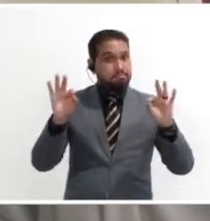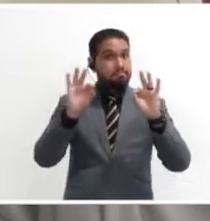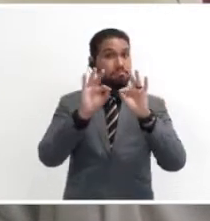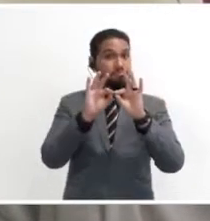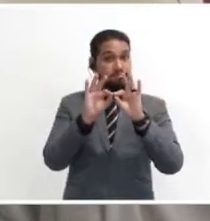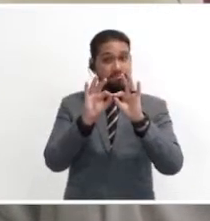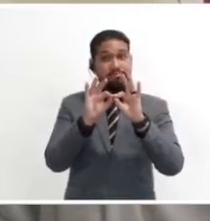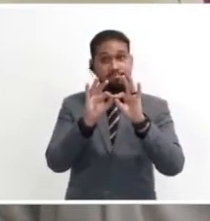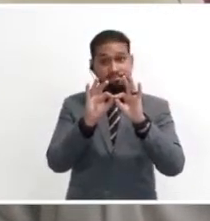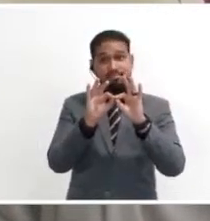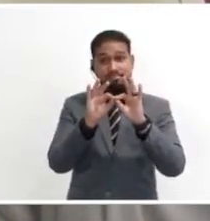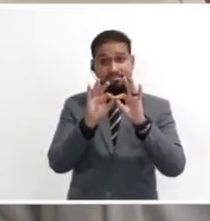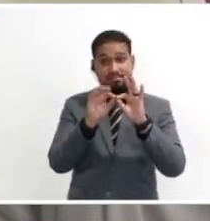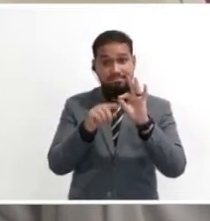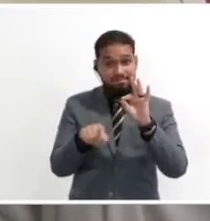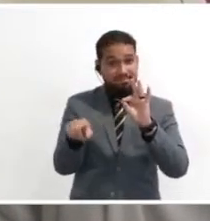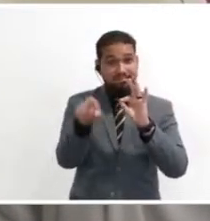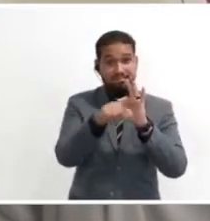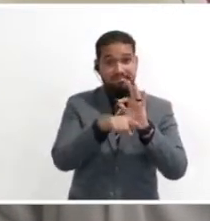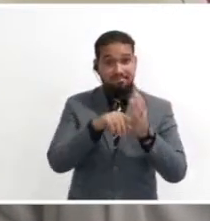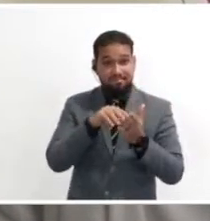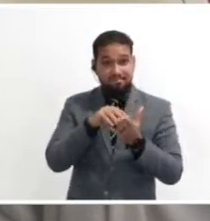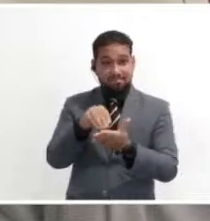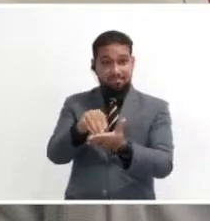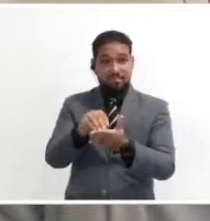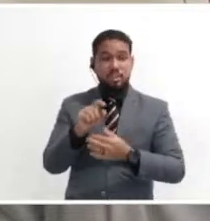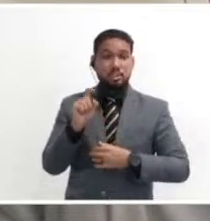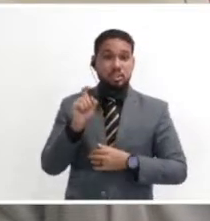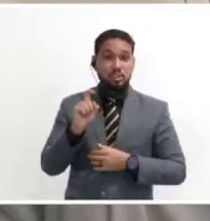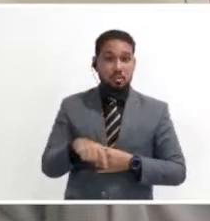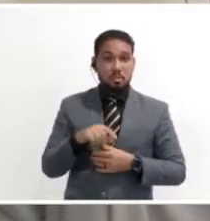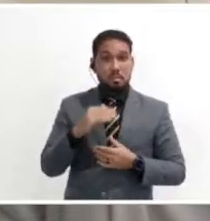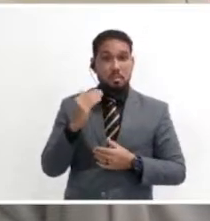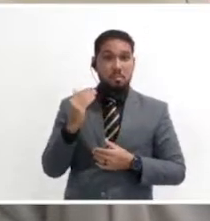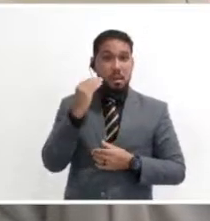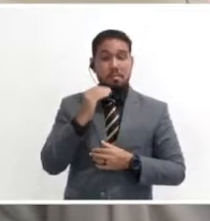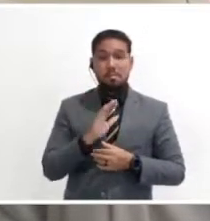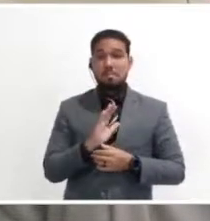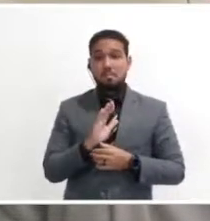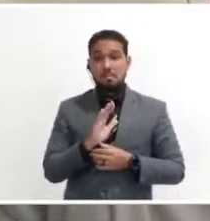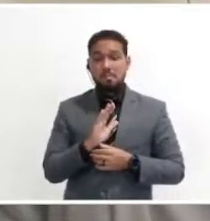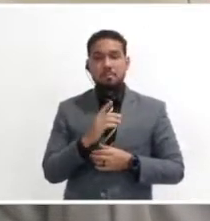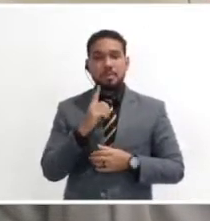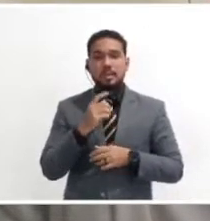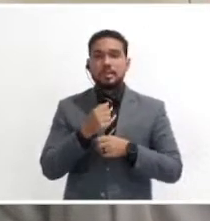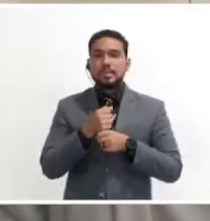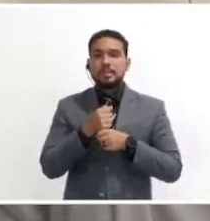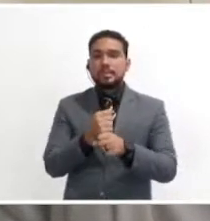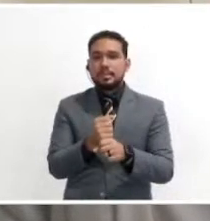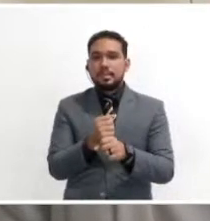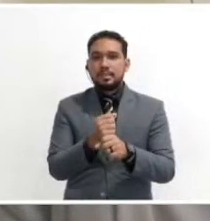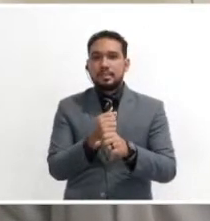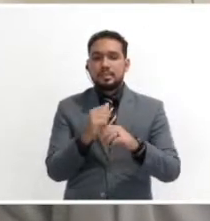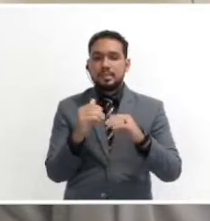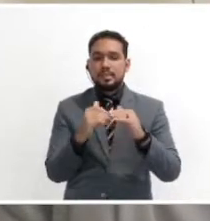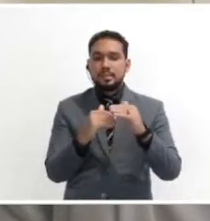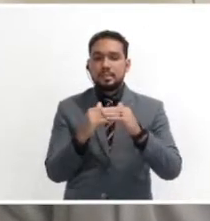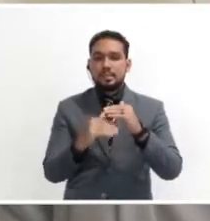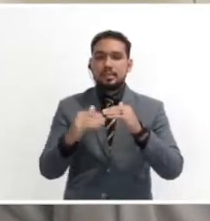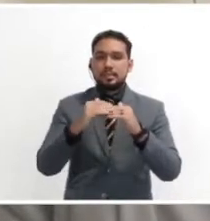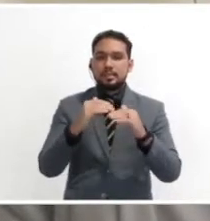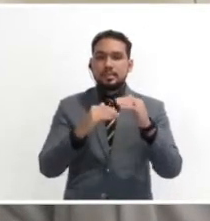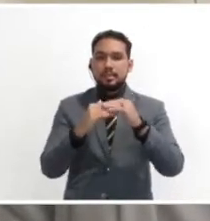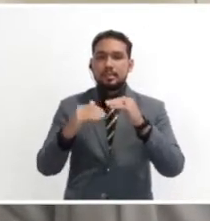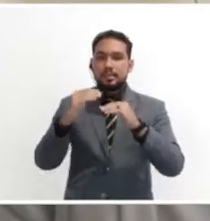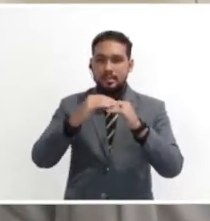idea. In this case, we're building these films on the wafer. So we're starting with a wafer. We're going